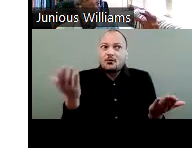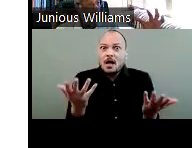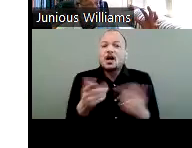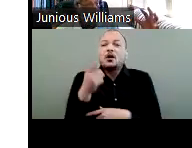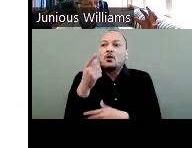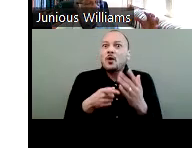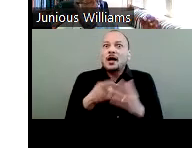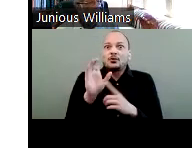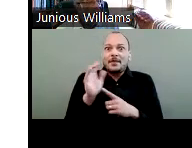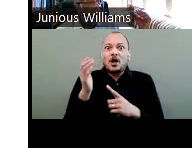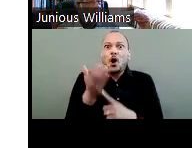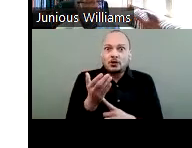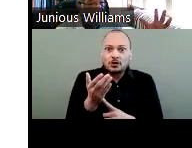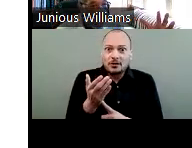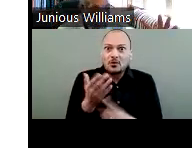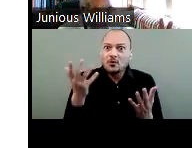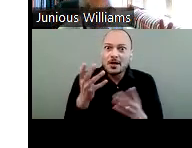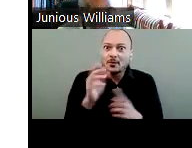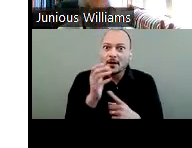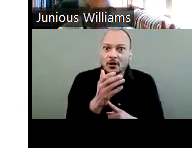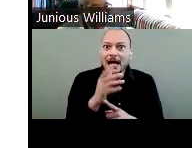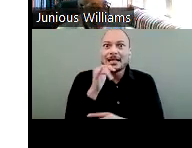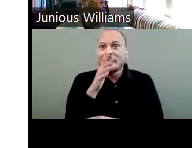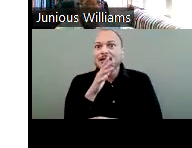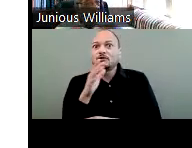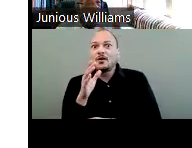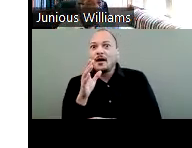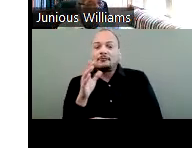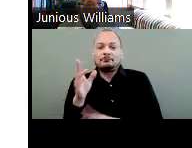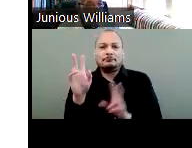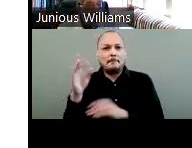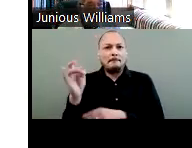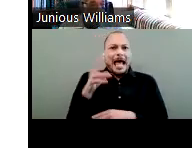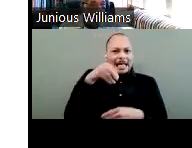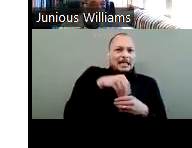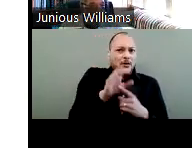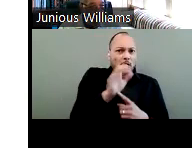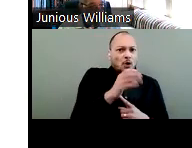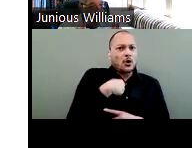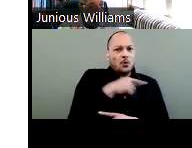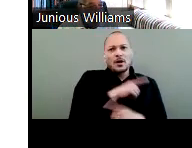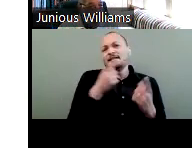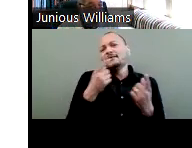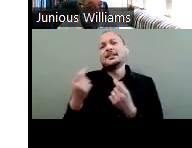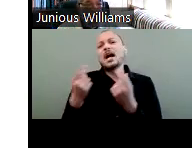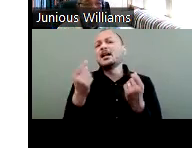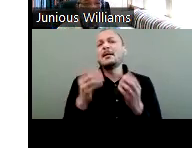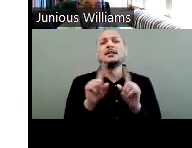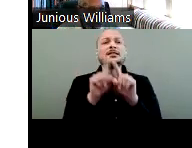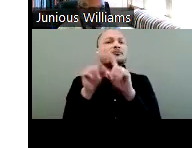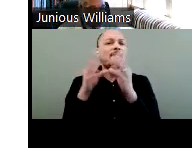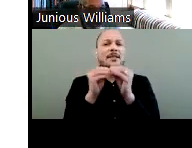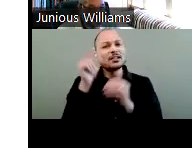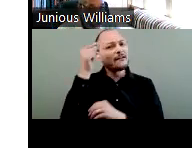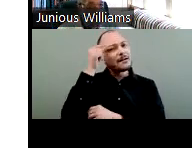the culture to be, and not to back into the culture. We've all done our bureaucratic meetings for various years. They